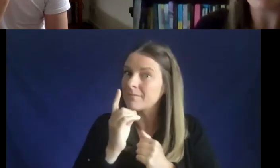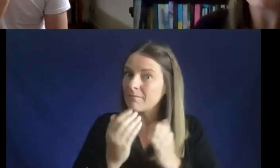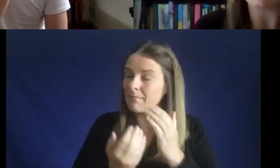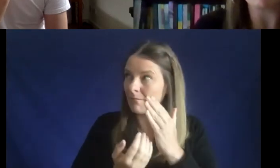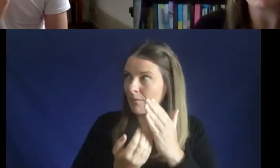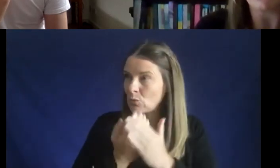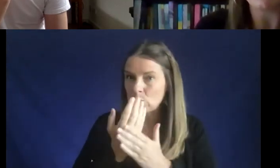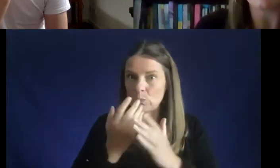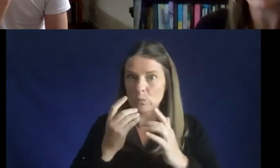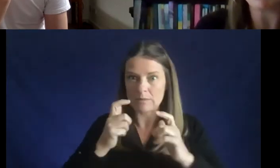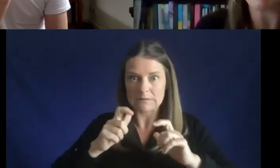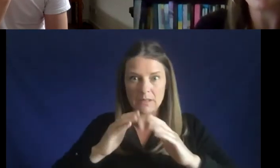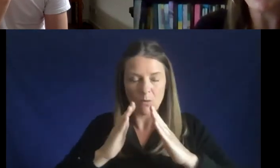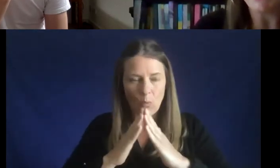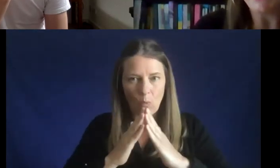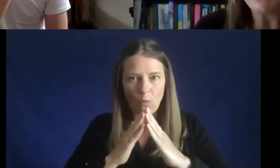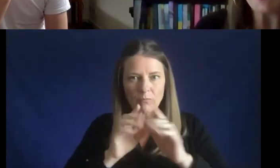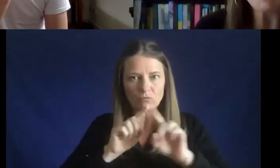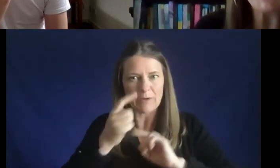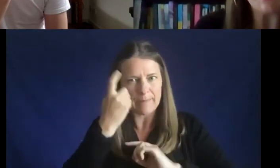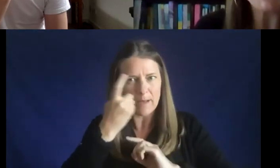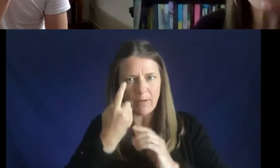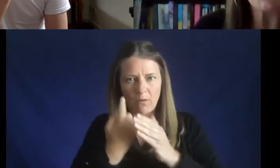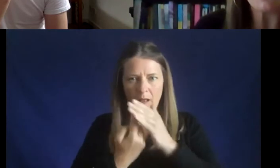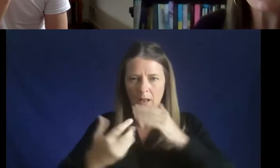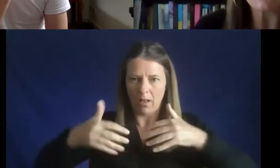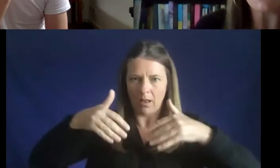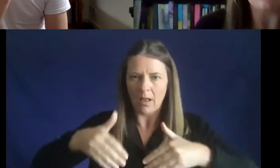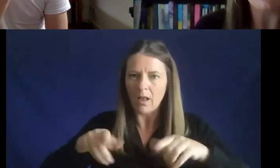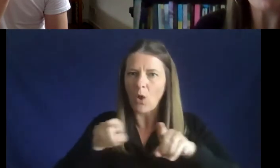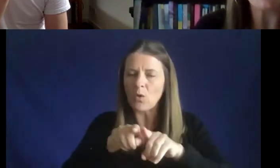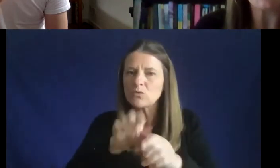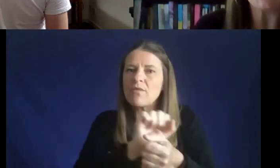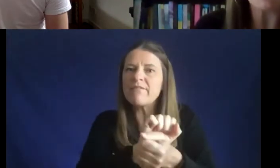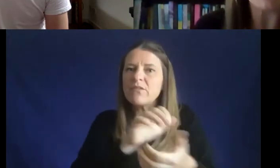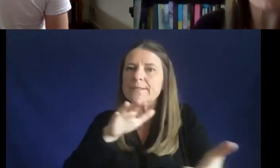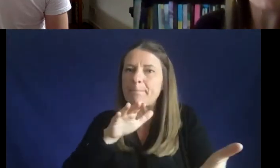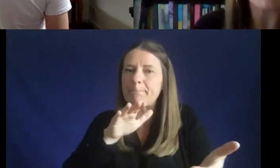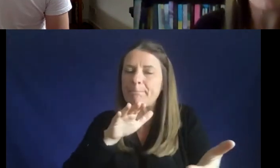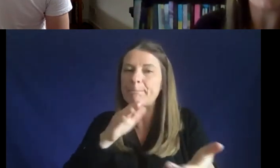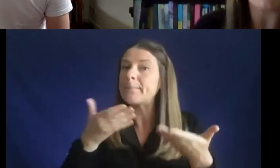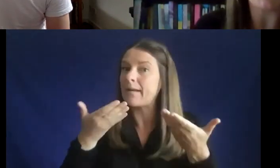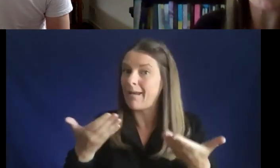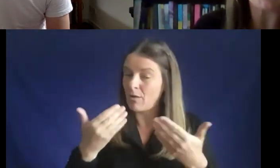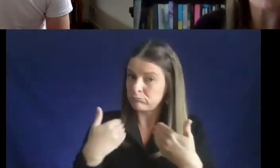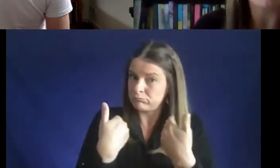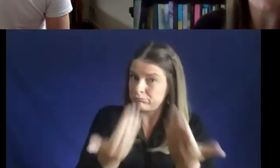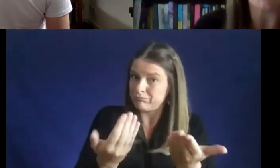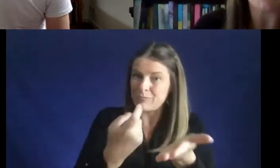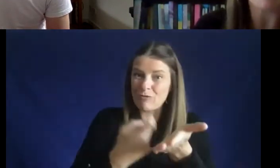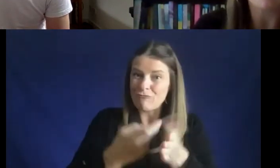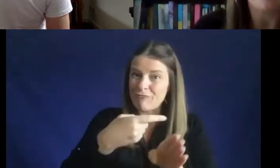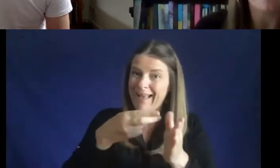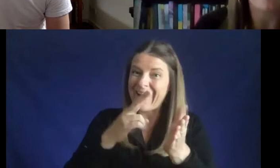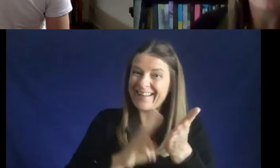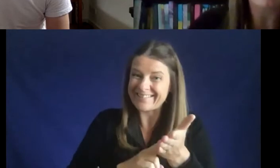around isolation and freedom. So I'm going to hand over to Ryan now to share with us his artist talk. Thanks,